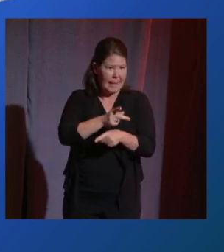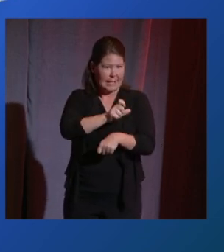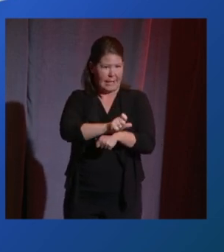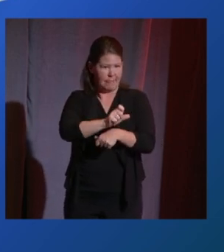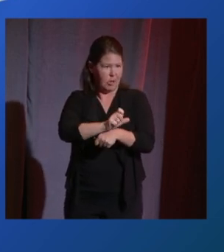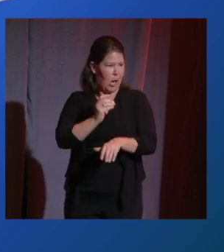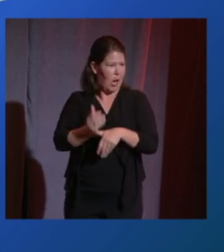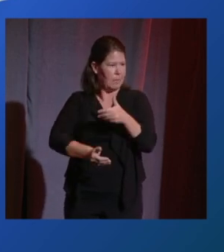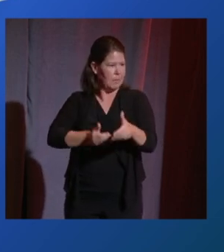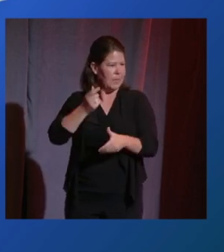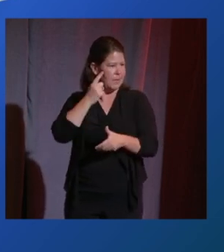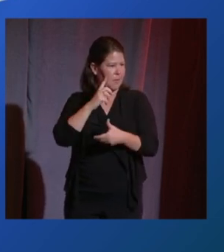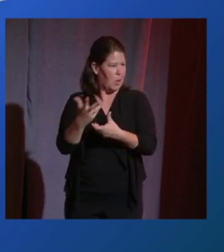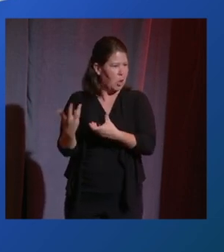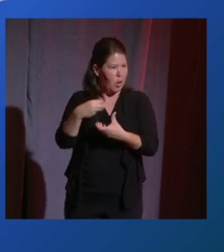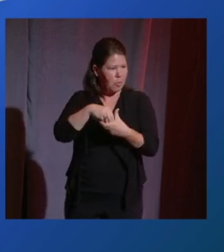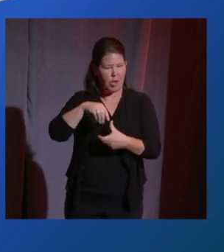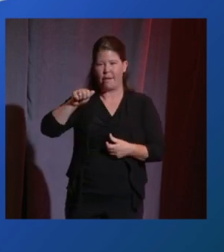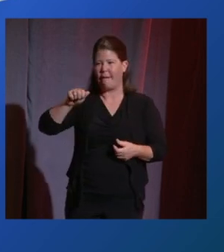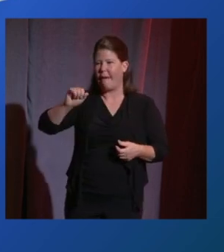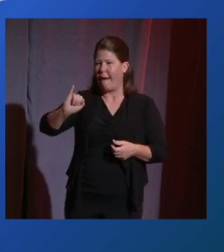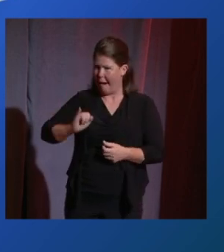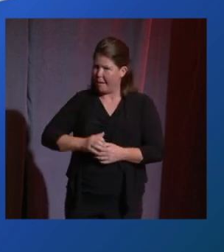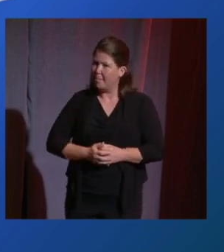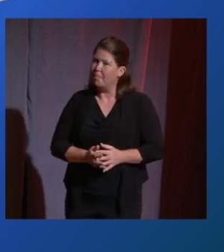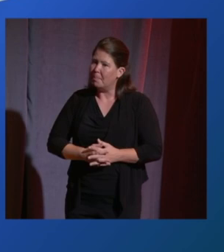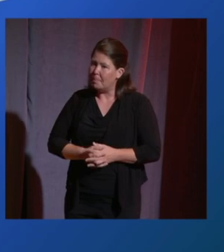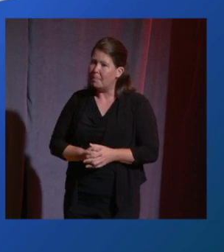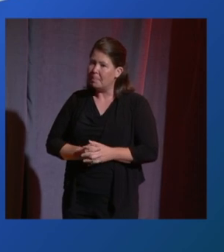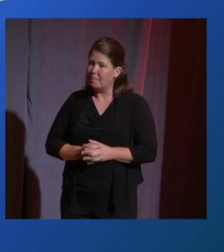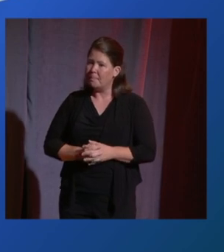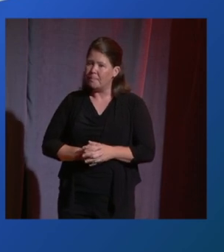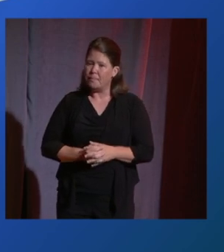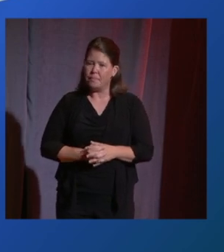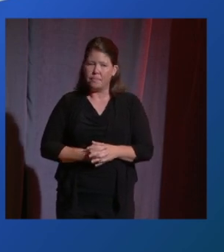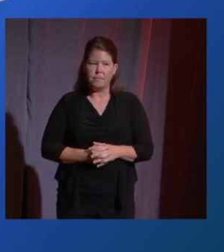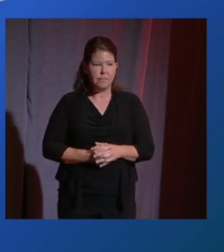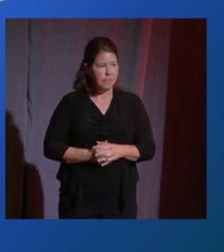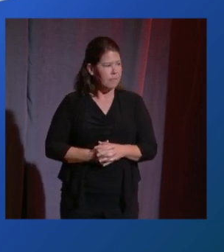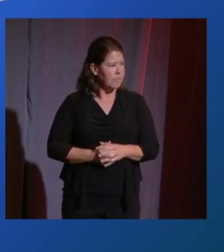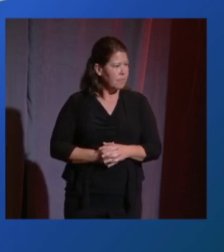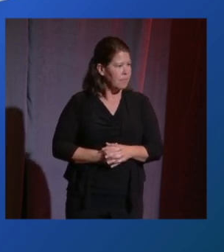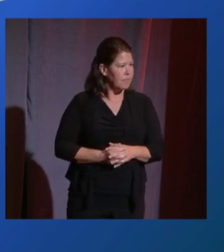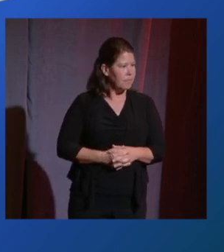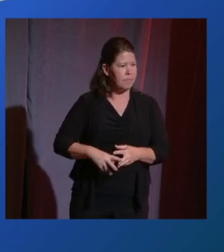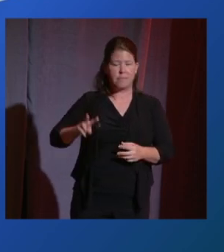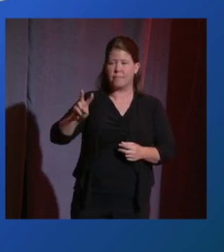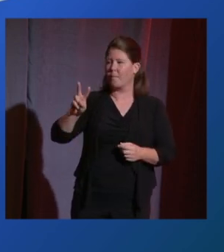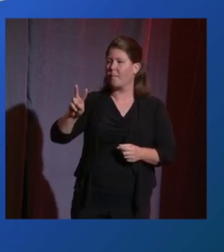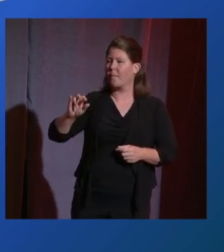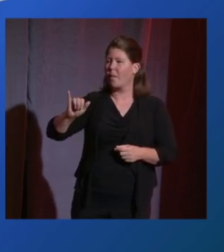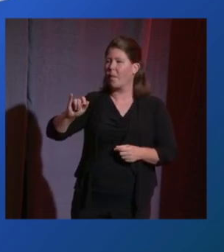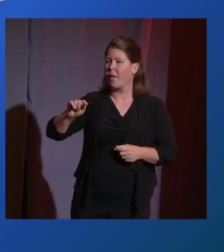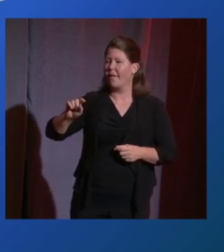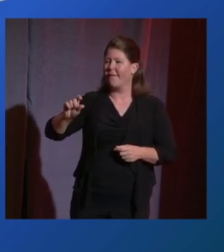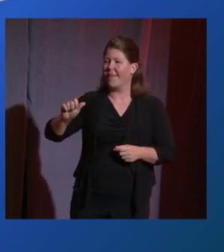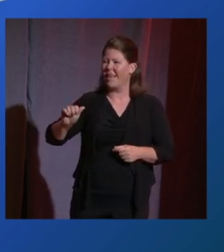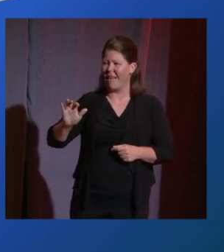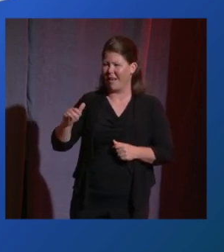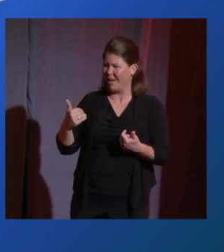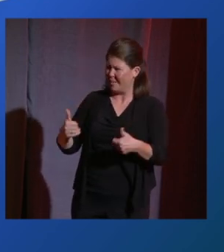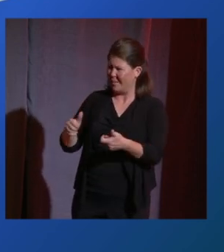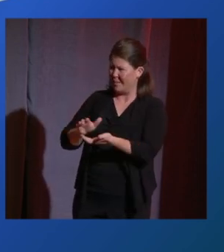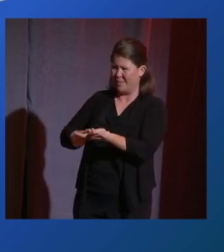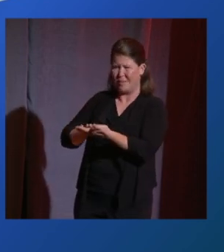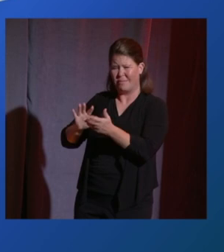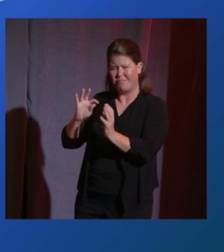into the geospatial realm I don't think I can add to more perfect answer I think that you know there are